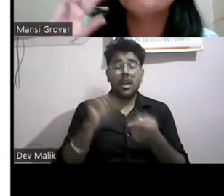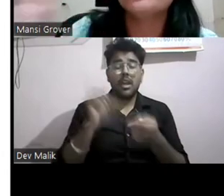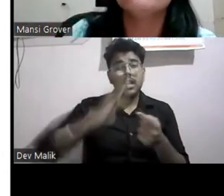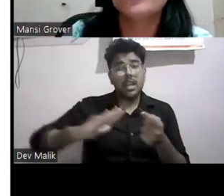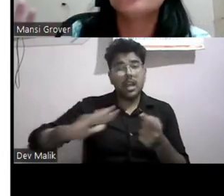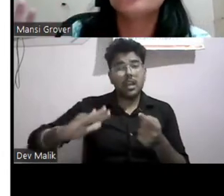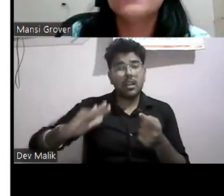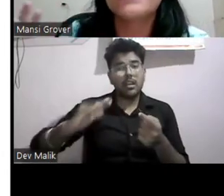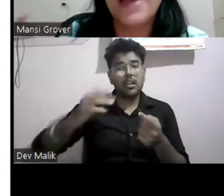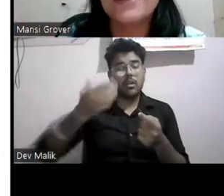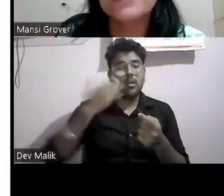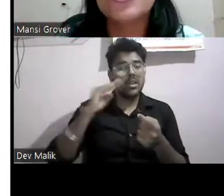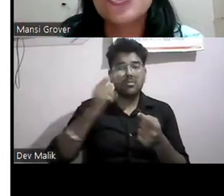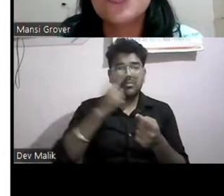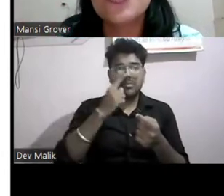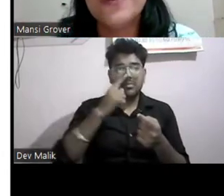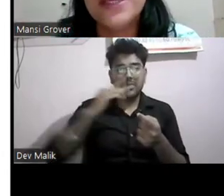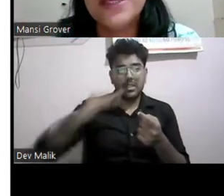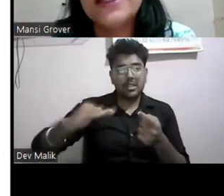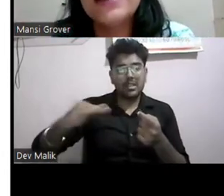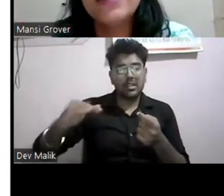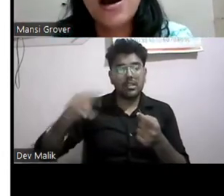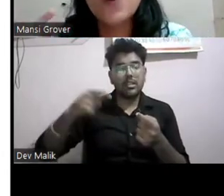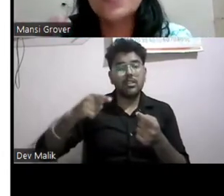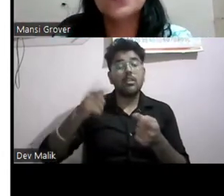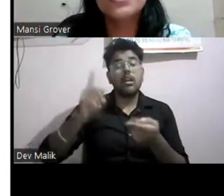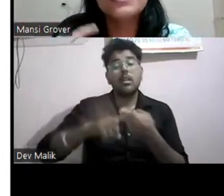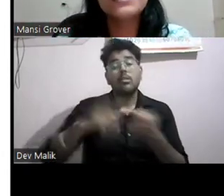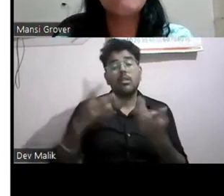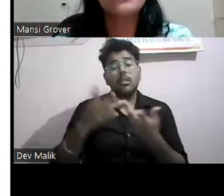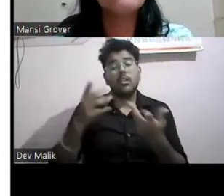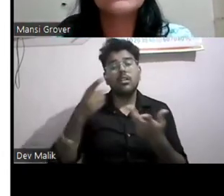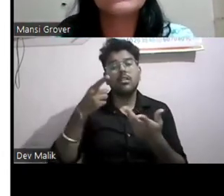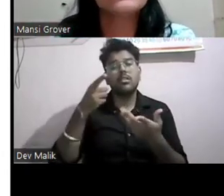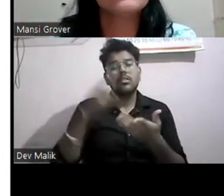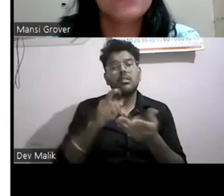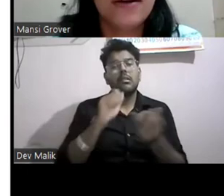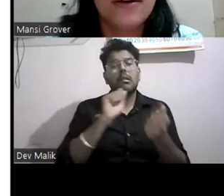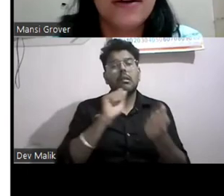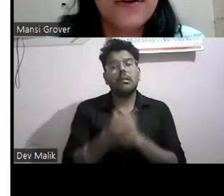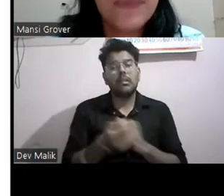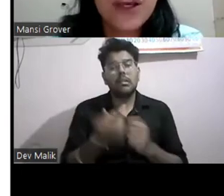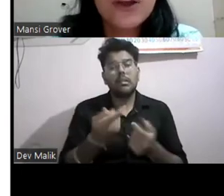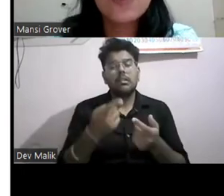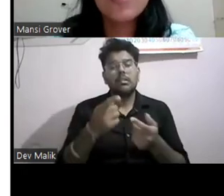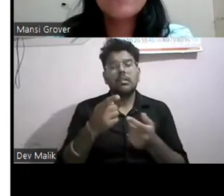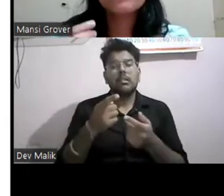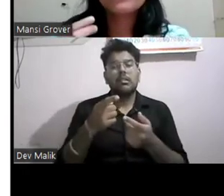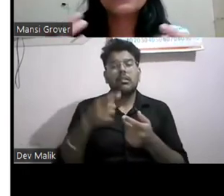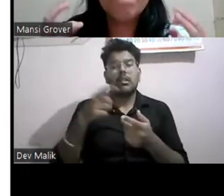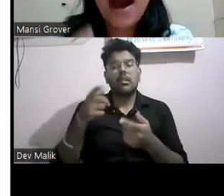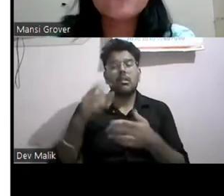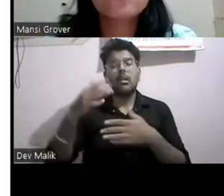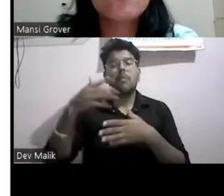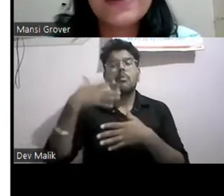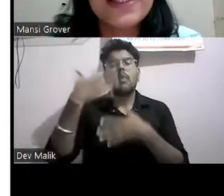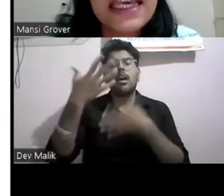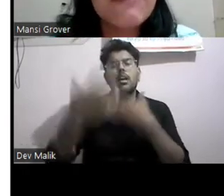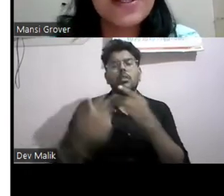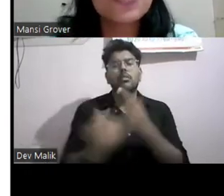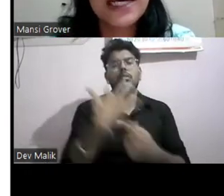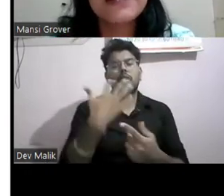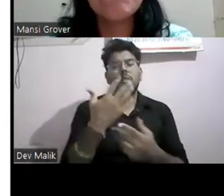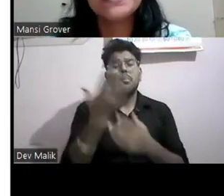even when she is an adult, she could feel how, you know, it has manifested in her. So the past